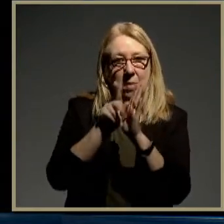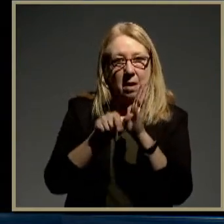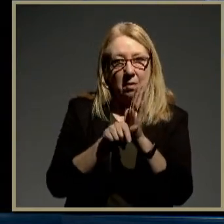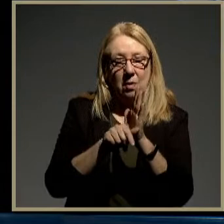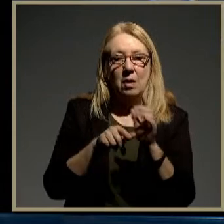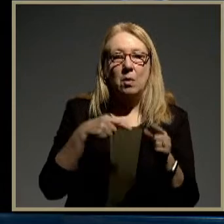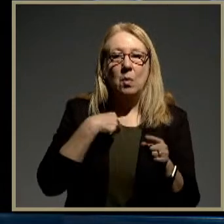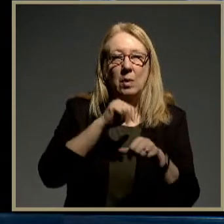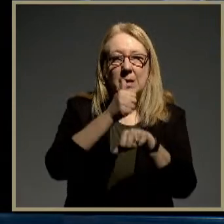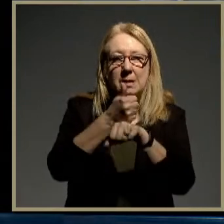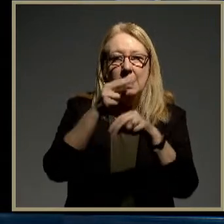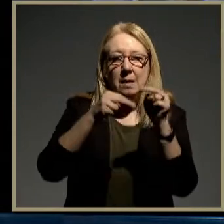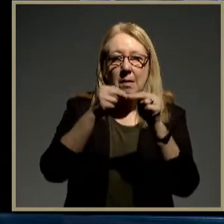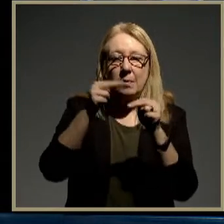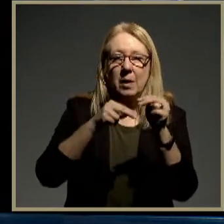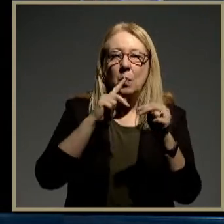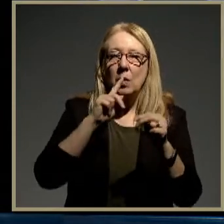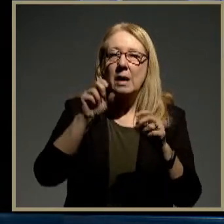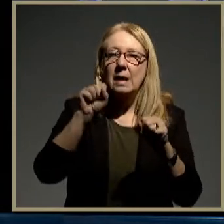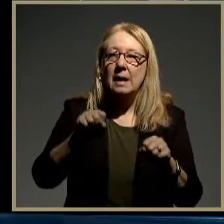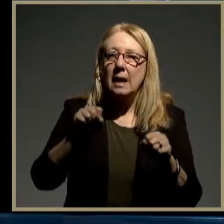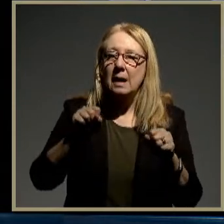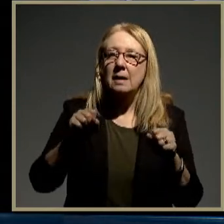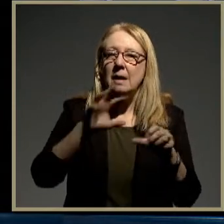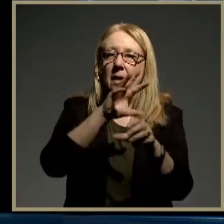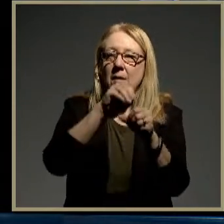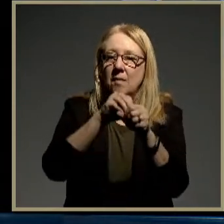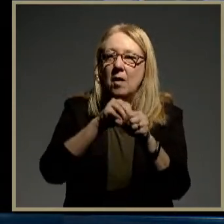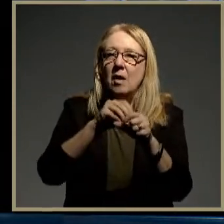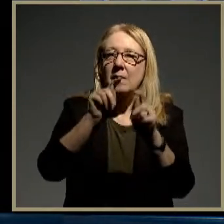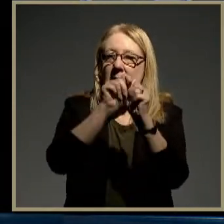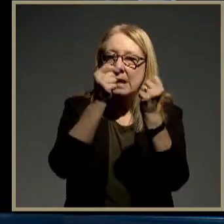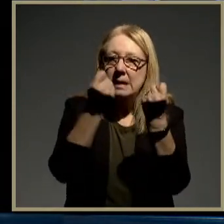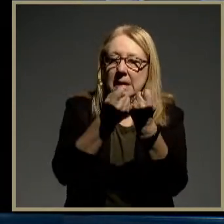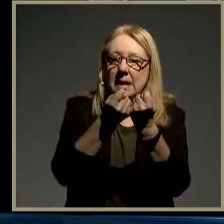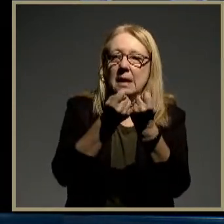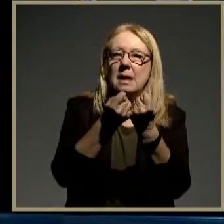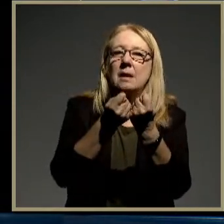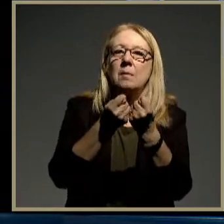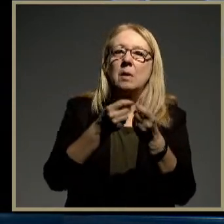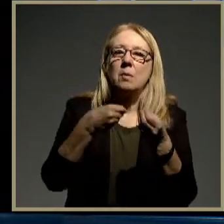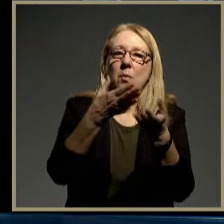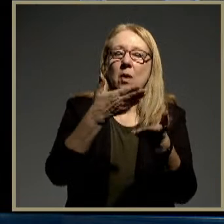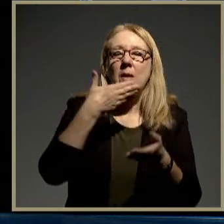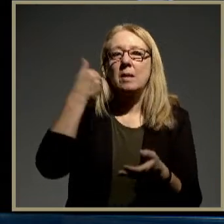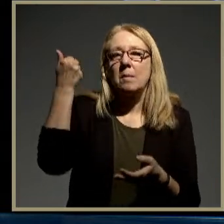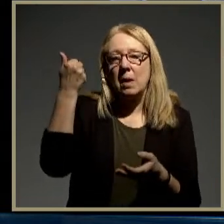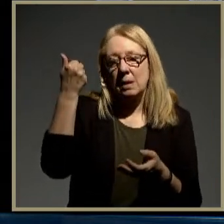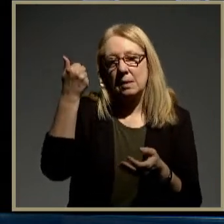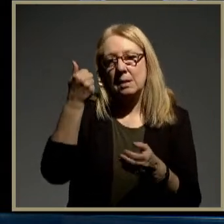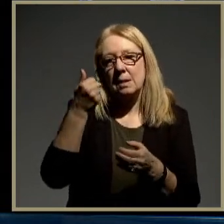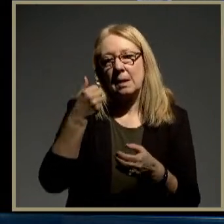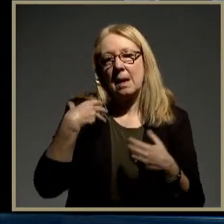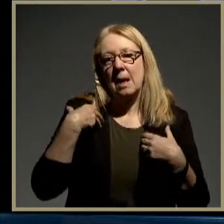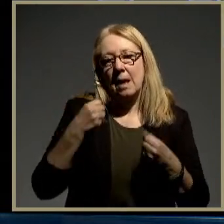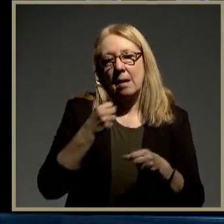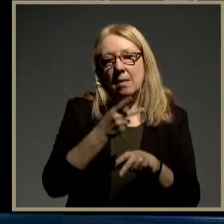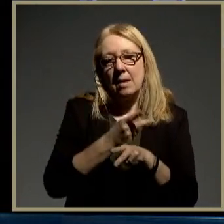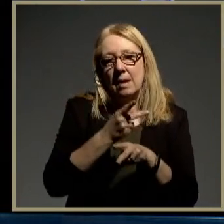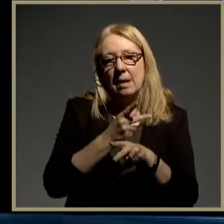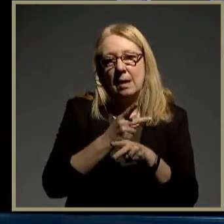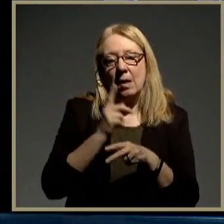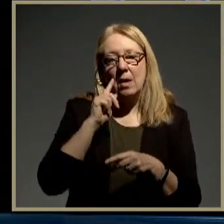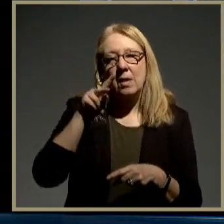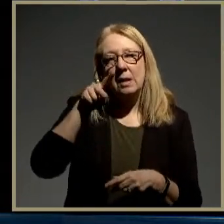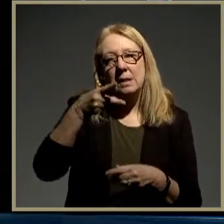this building so that they can interact together and provide the very best possible care. I think the second